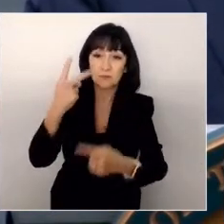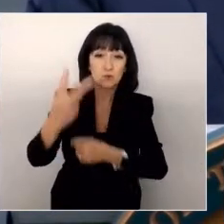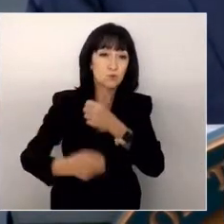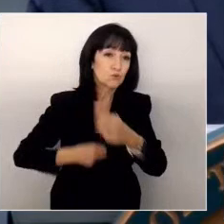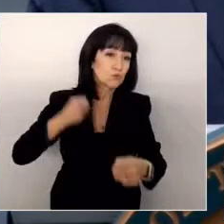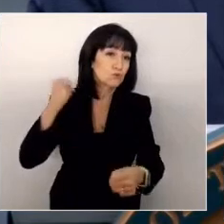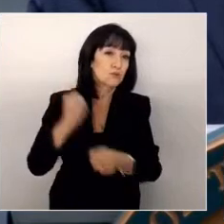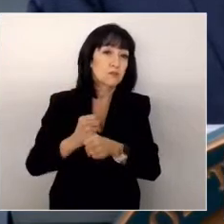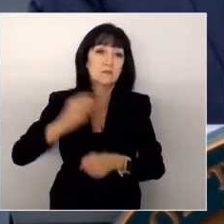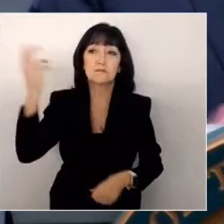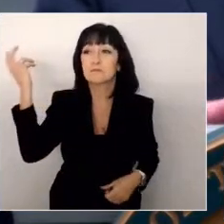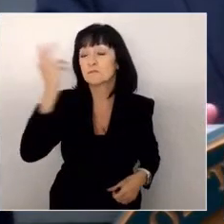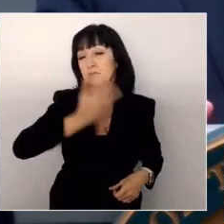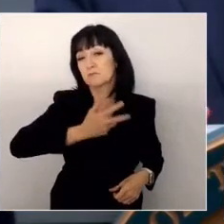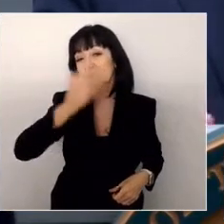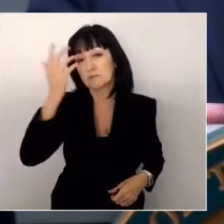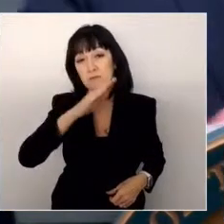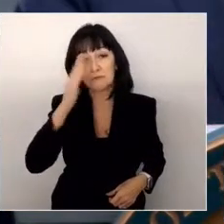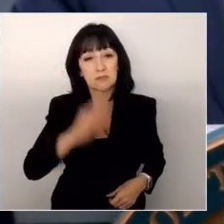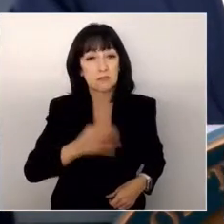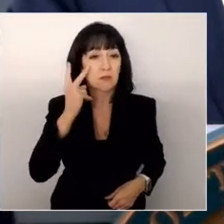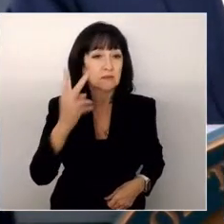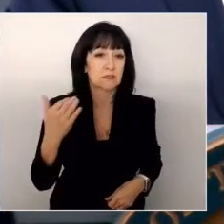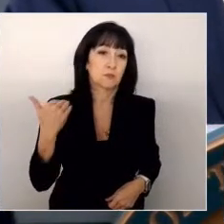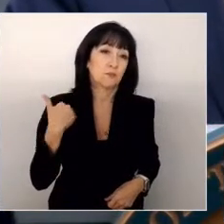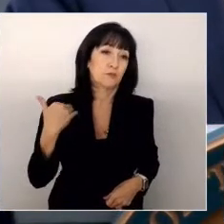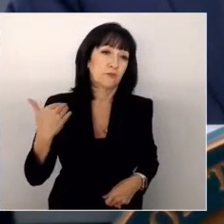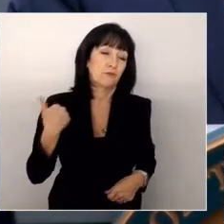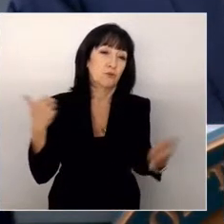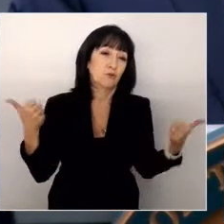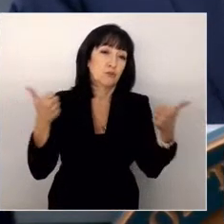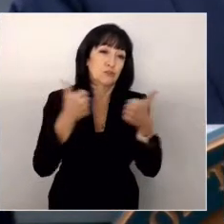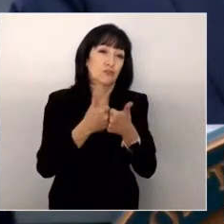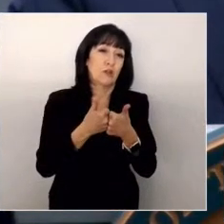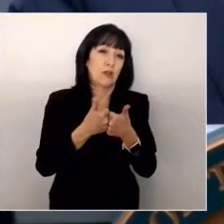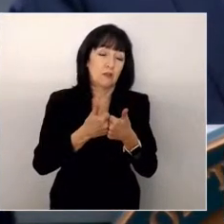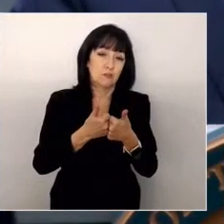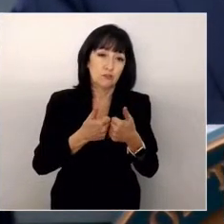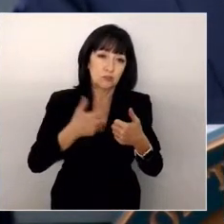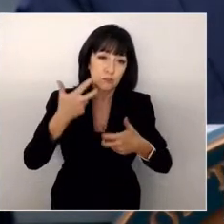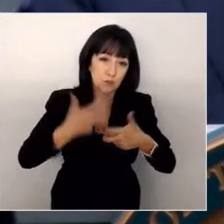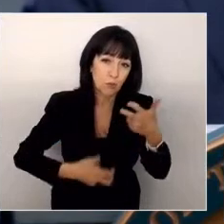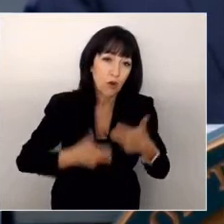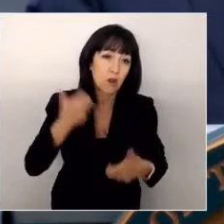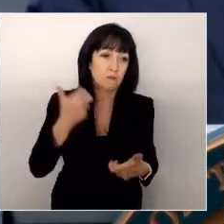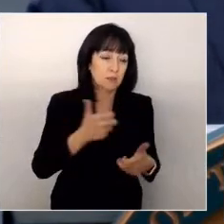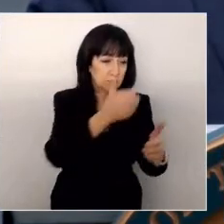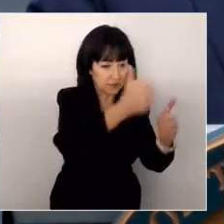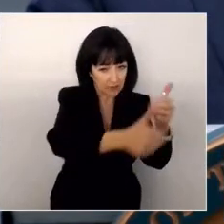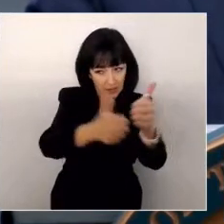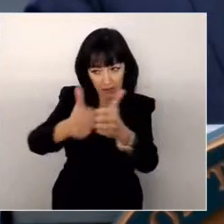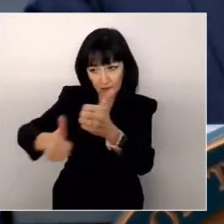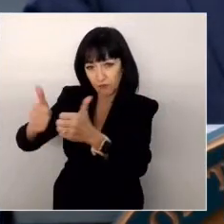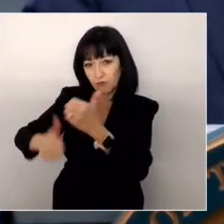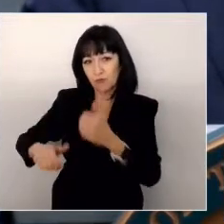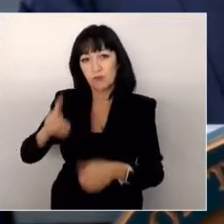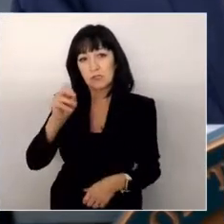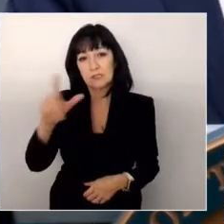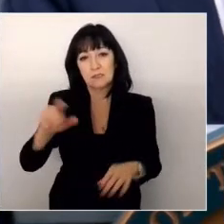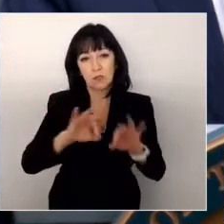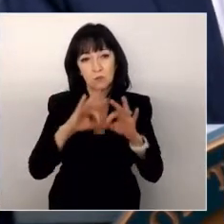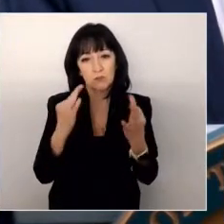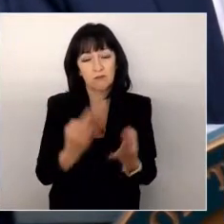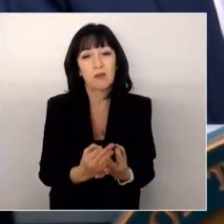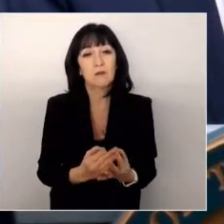unprecedented challenges for every Delaware family. Many have lost loved ones. Others lost their